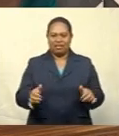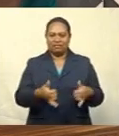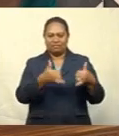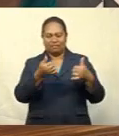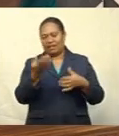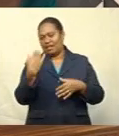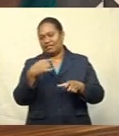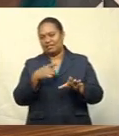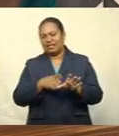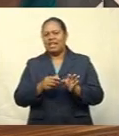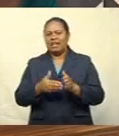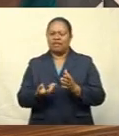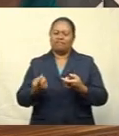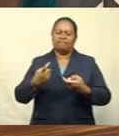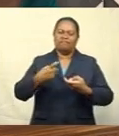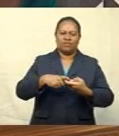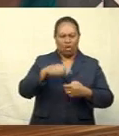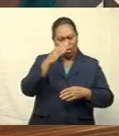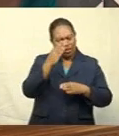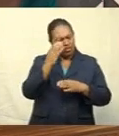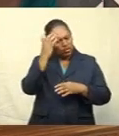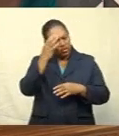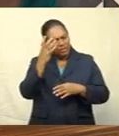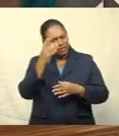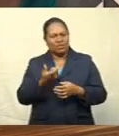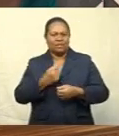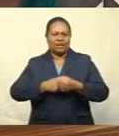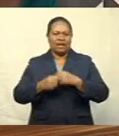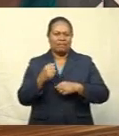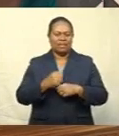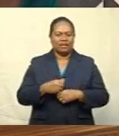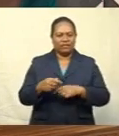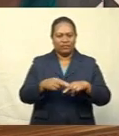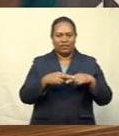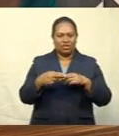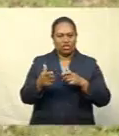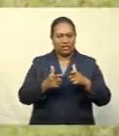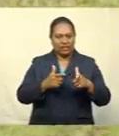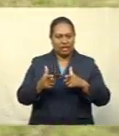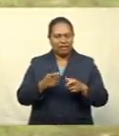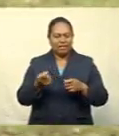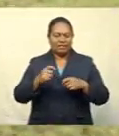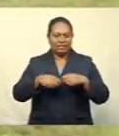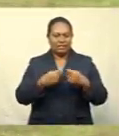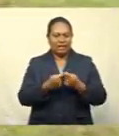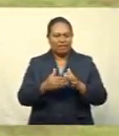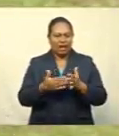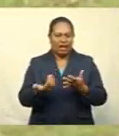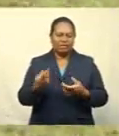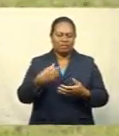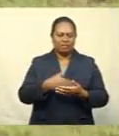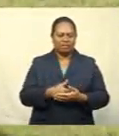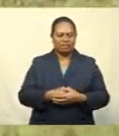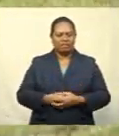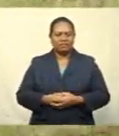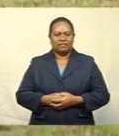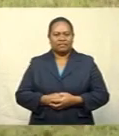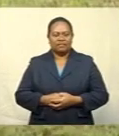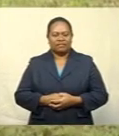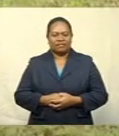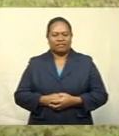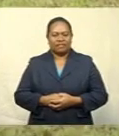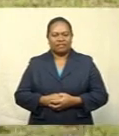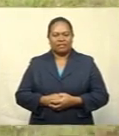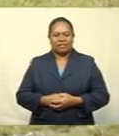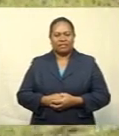for the Flying Fijians during the Autumn Nations Cup. Karlaini Tavi with this report. And now Simeone Kuruvoli. After not